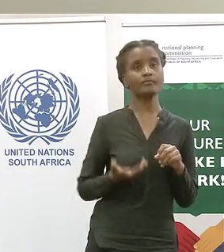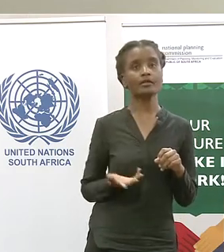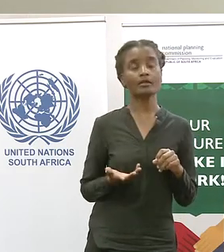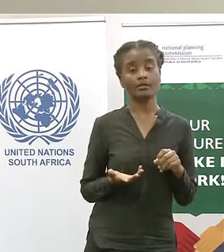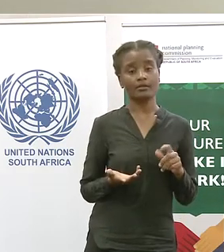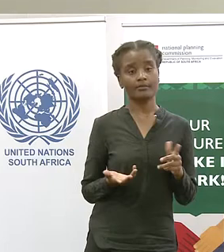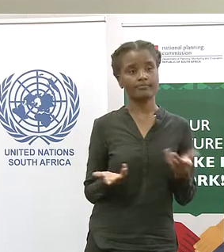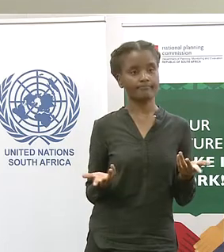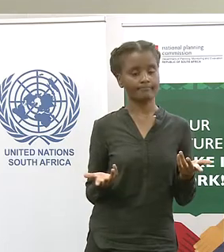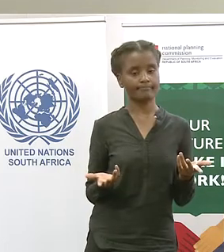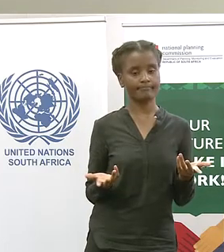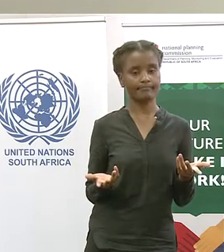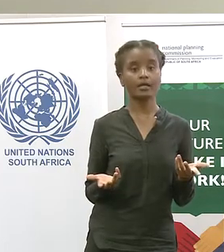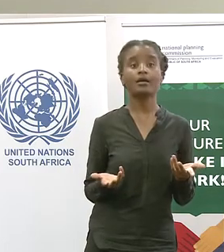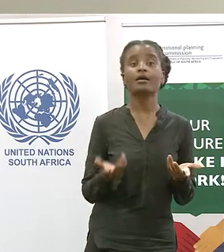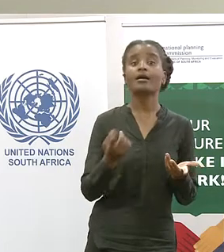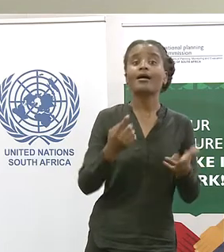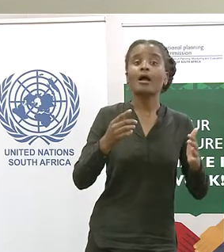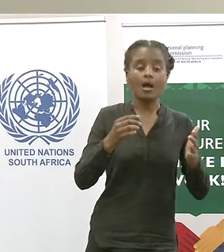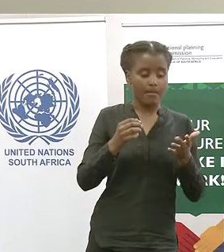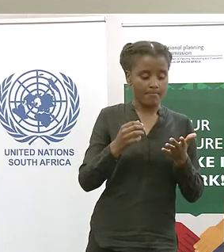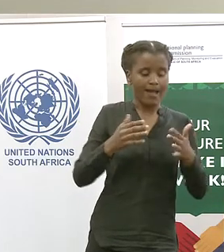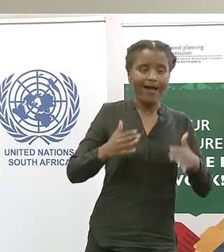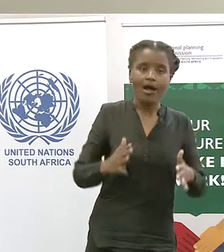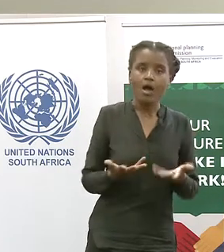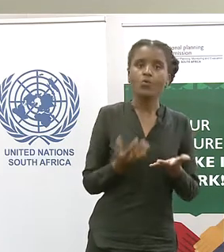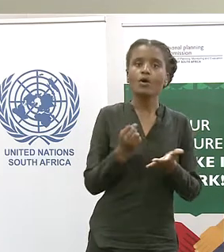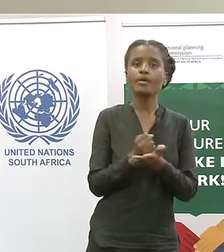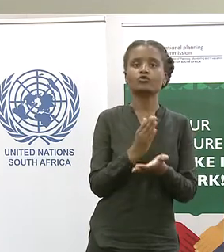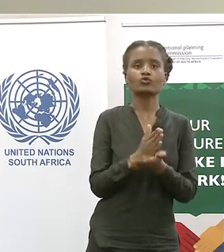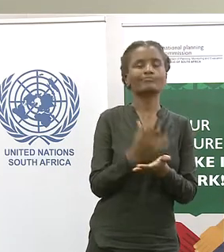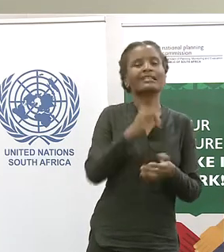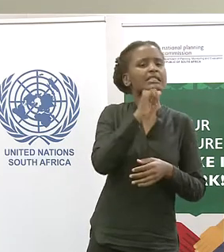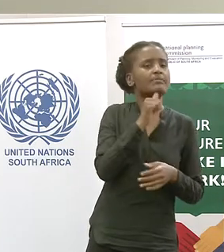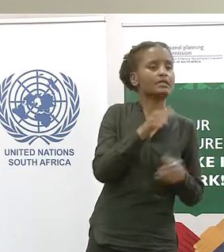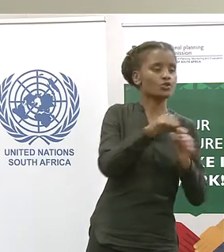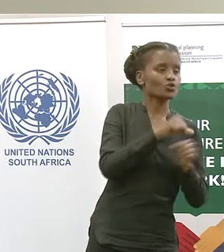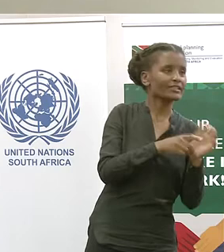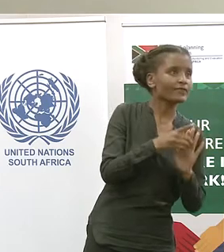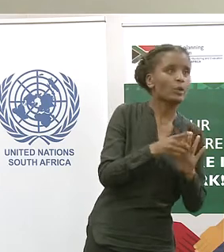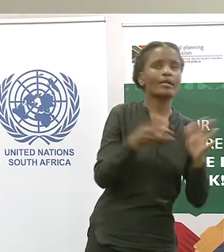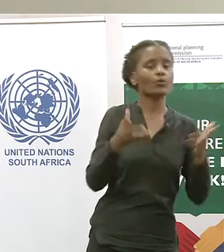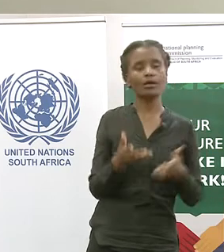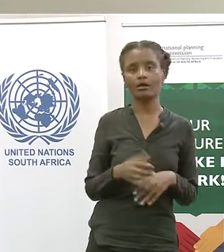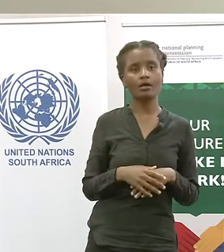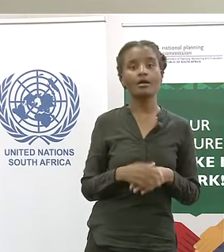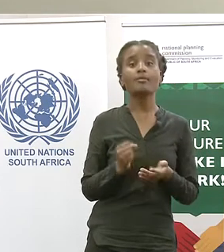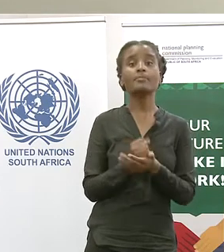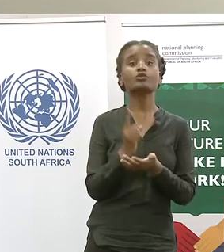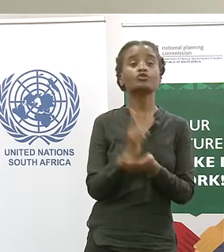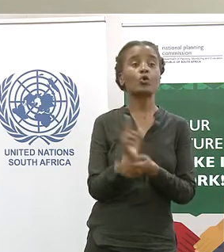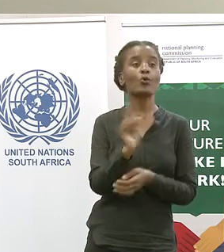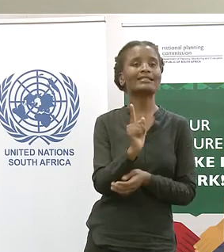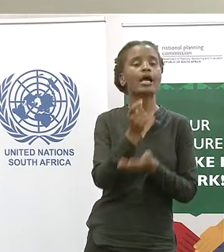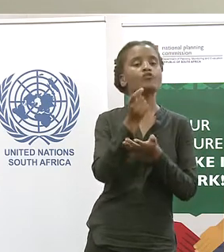to leverage and ensure, you know, whether we are in social development, make sure that Treasury has prioritized